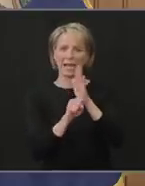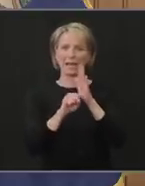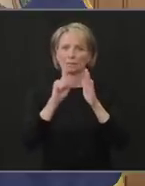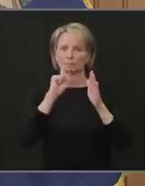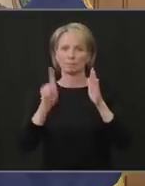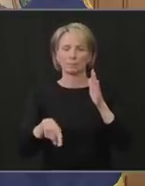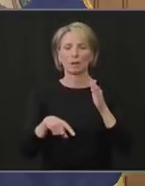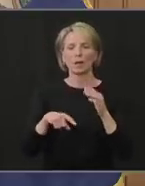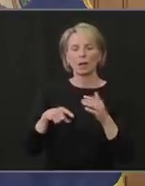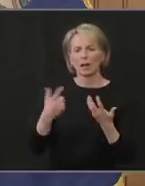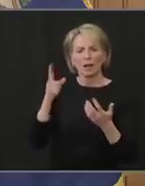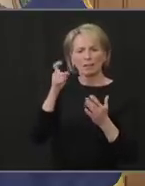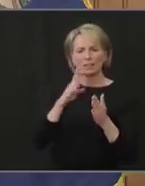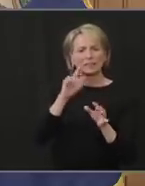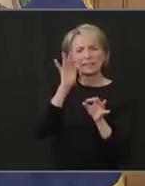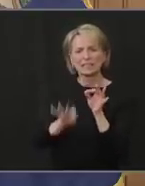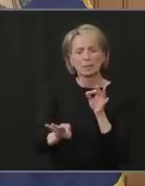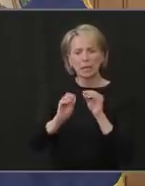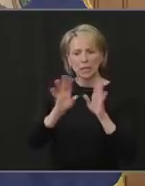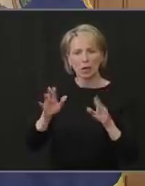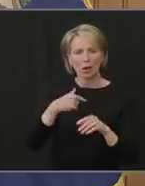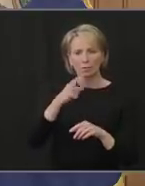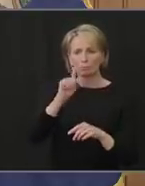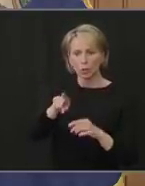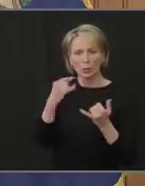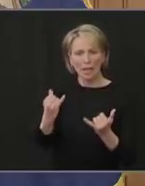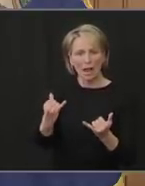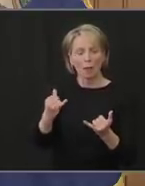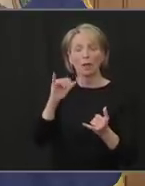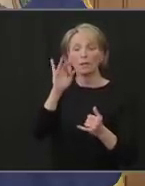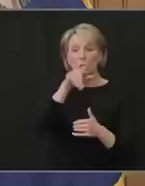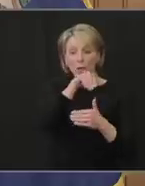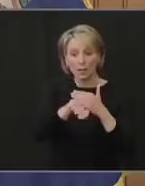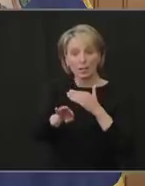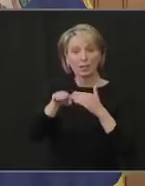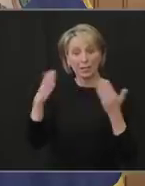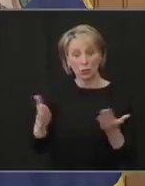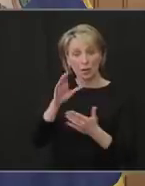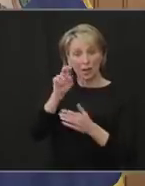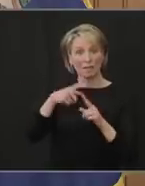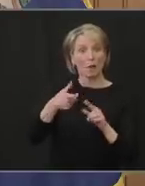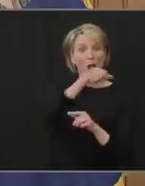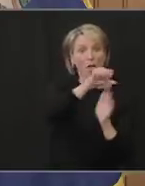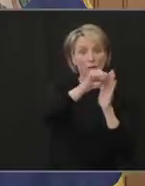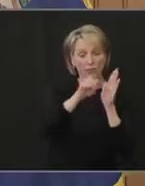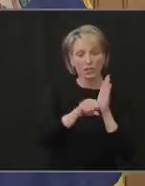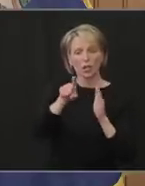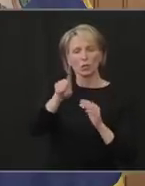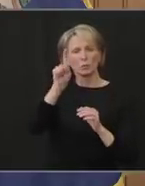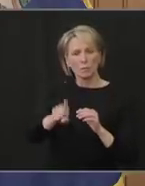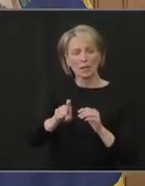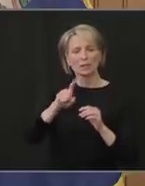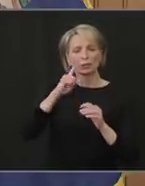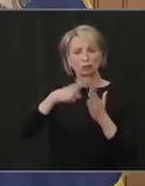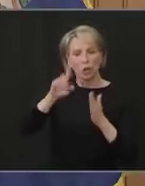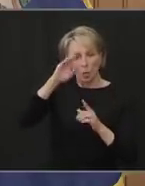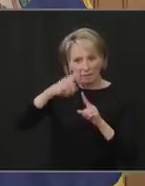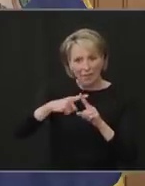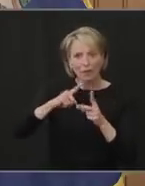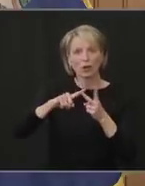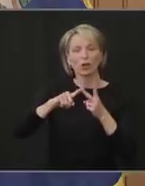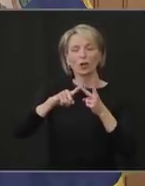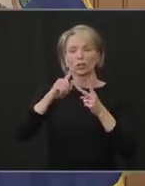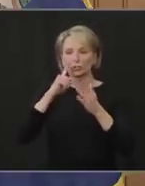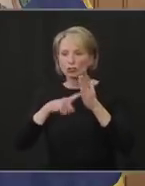into the state, I want you to, A, self-test, self-diagnose, and until you know that you're healthy, until you know you're not contagious, I want